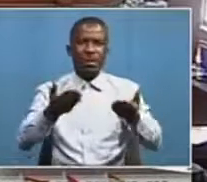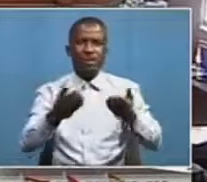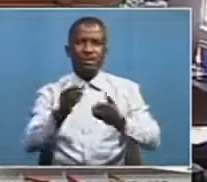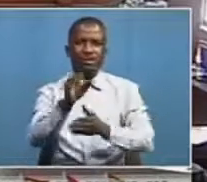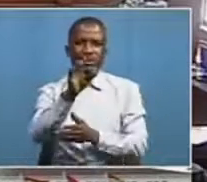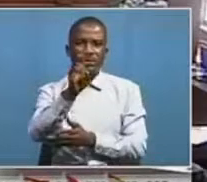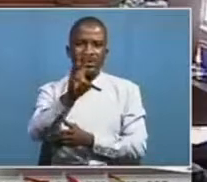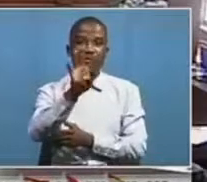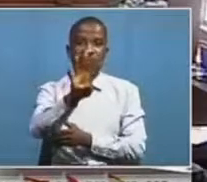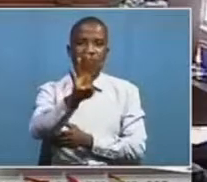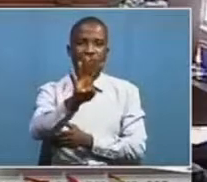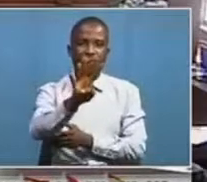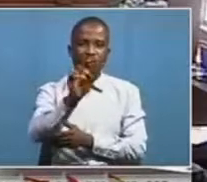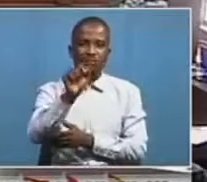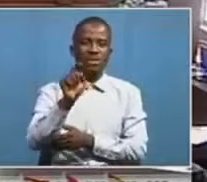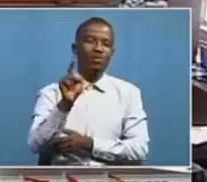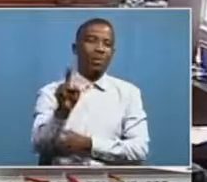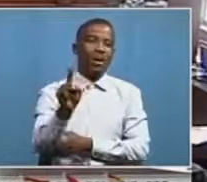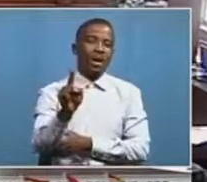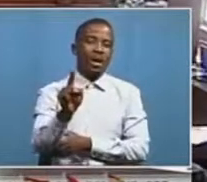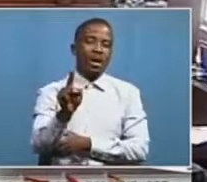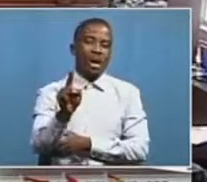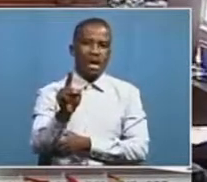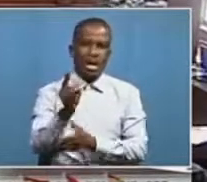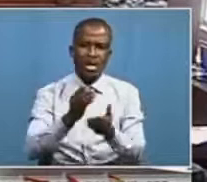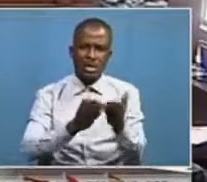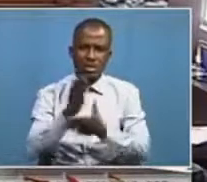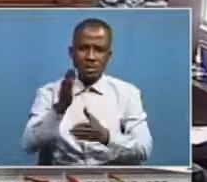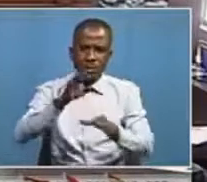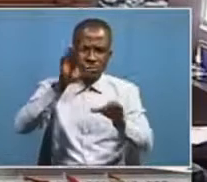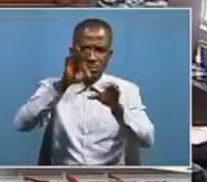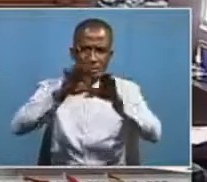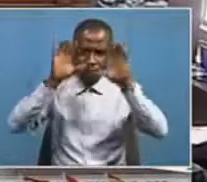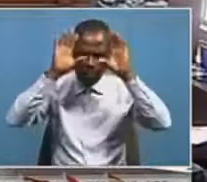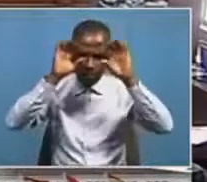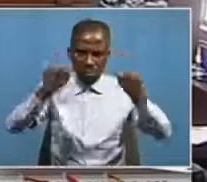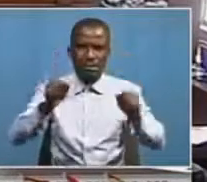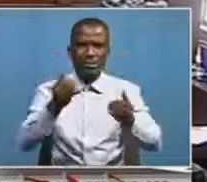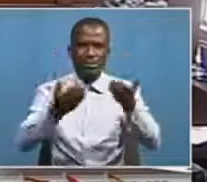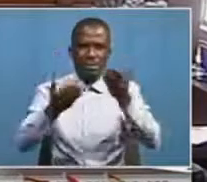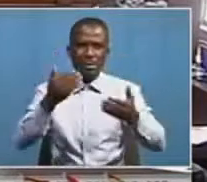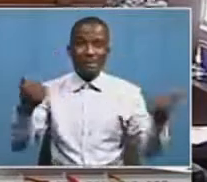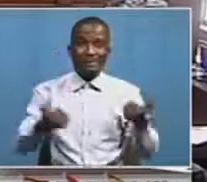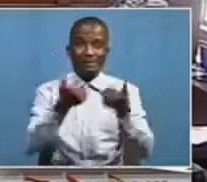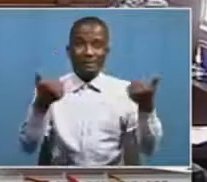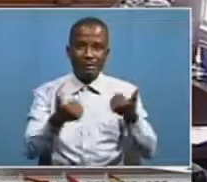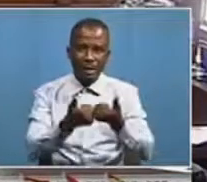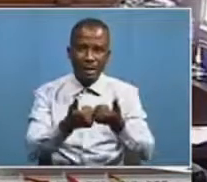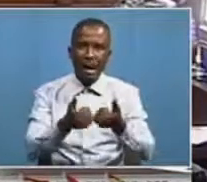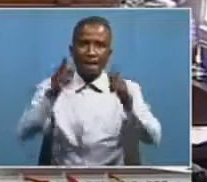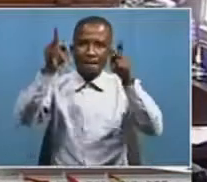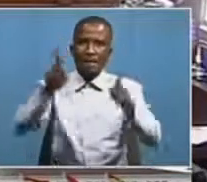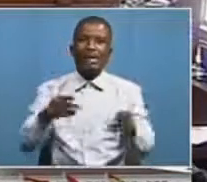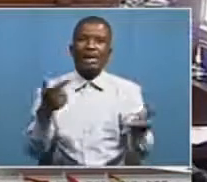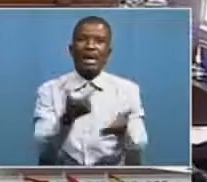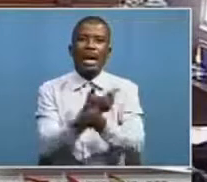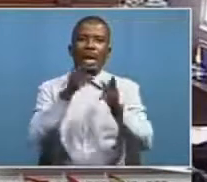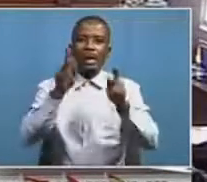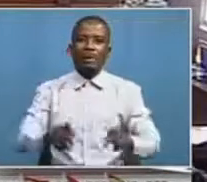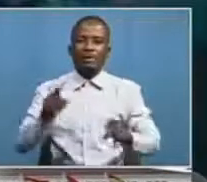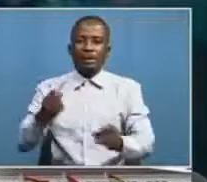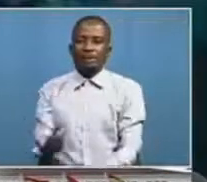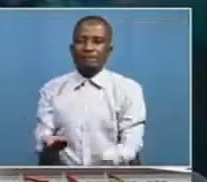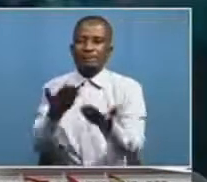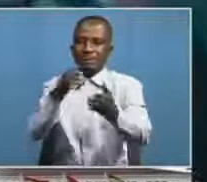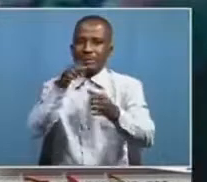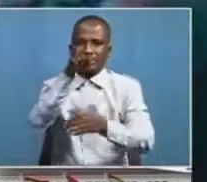64 Clause 1. The validity of the election of the president may be challenged only by a citizen of Ghana who may present a petition